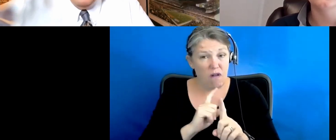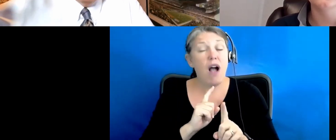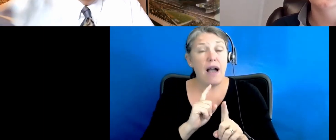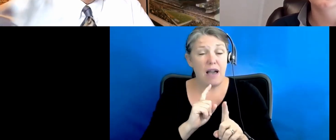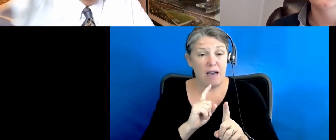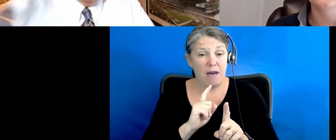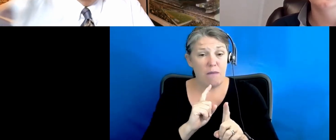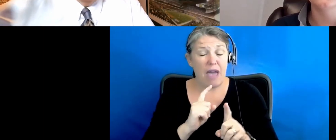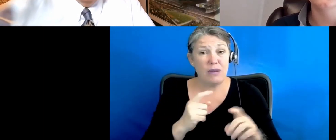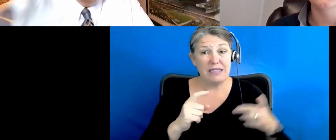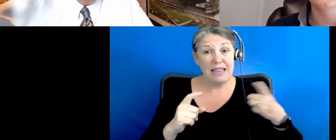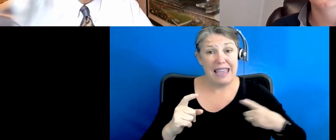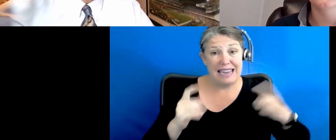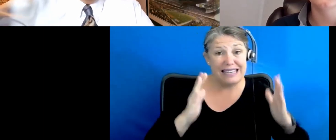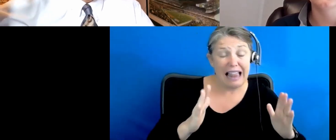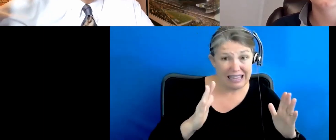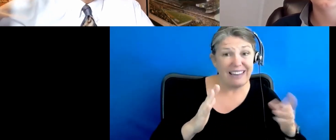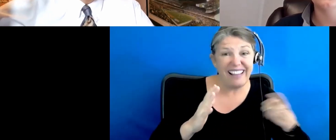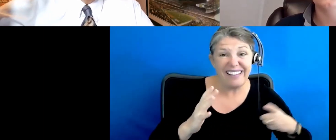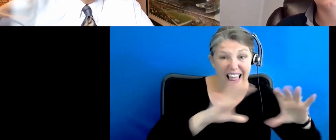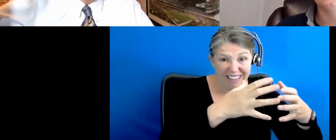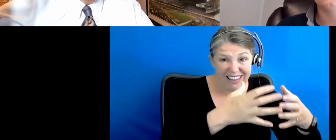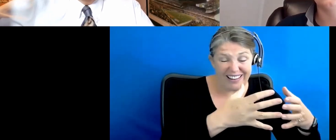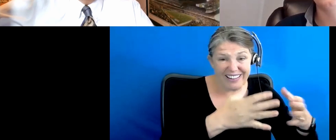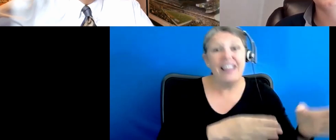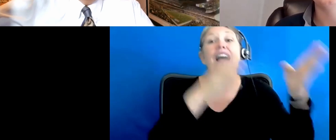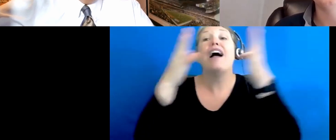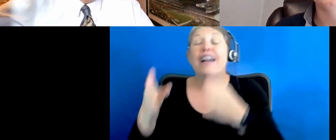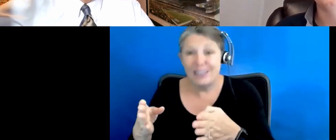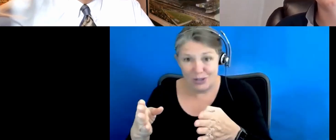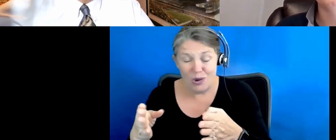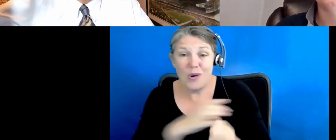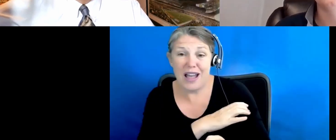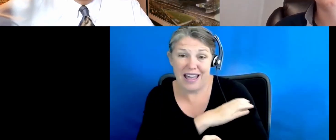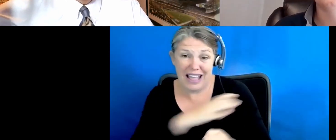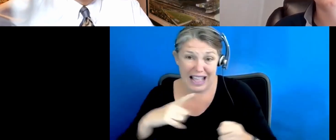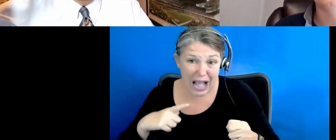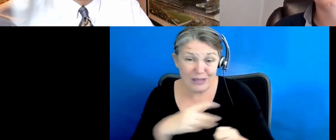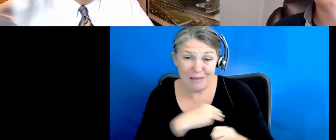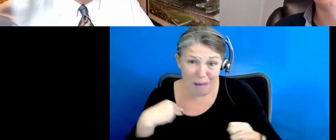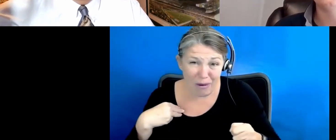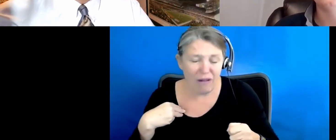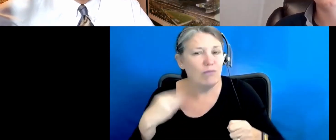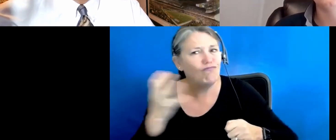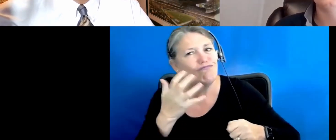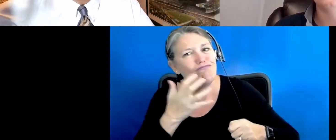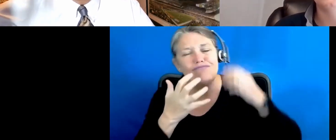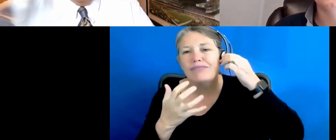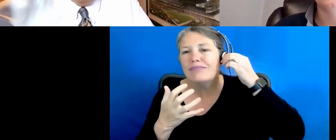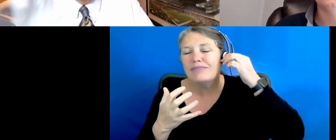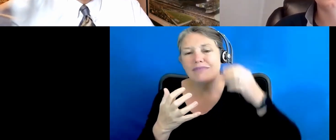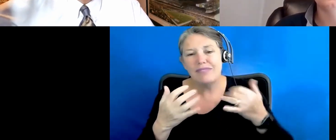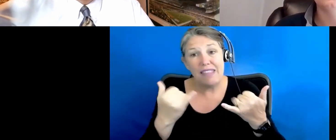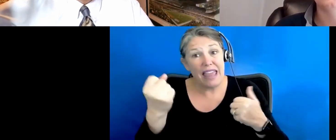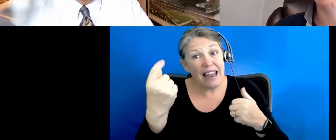from a delegate to a convening of the National Council on Disability, that I would become a member of the council, let alone